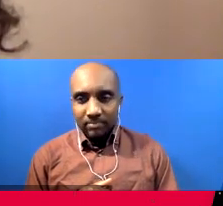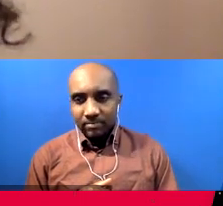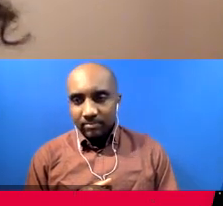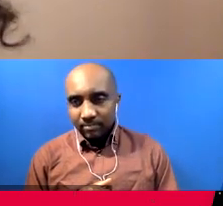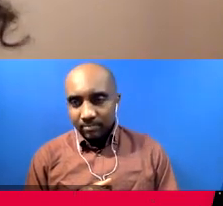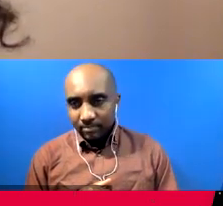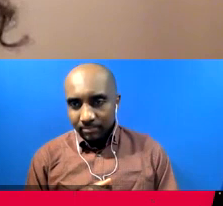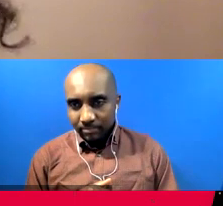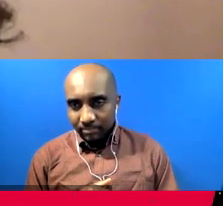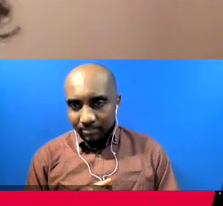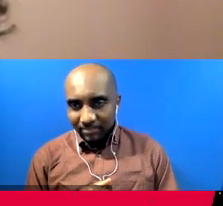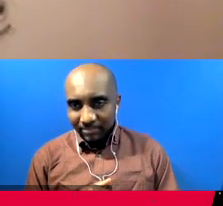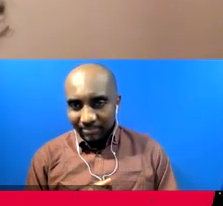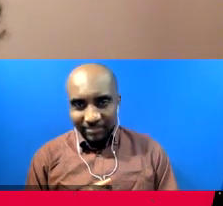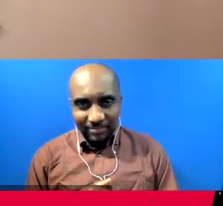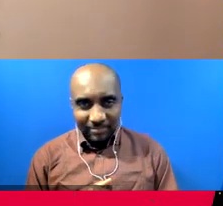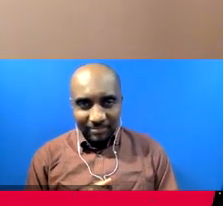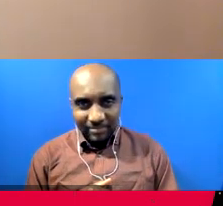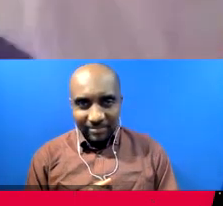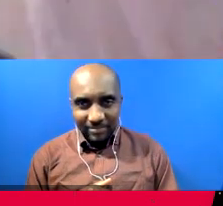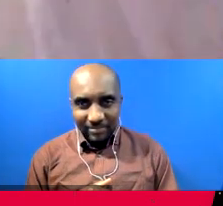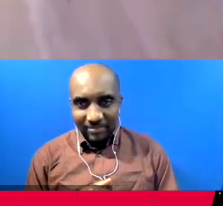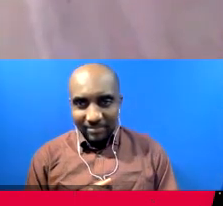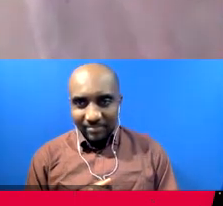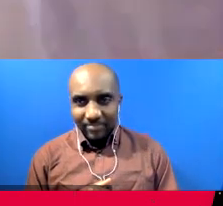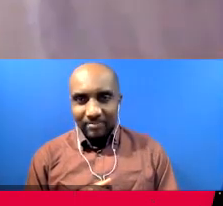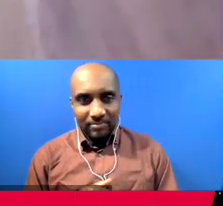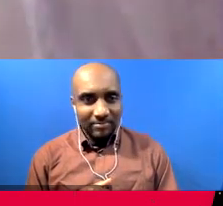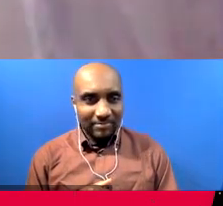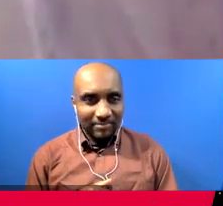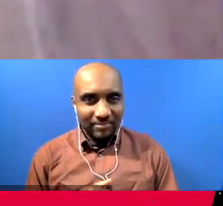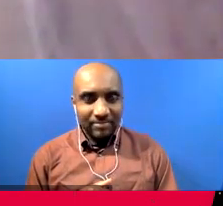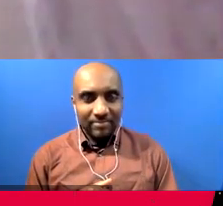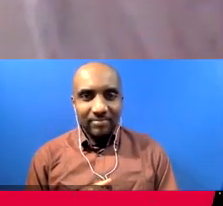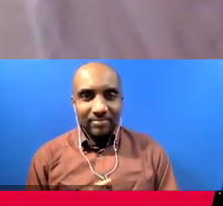Oh, can't hear you. Yep. Sorry, I'm still getting the hang of this Zoom stuff.